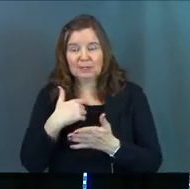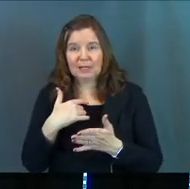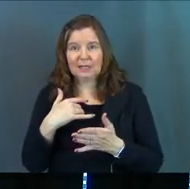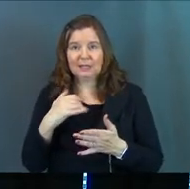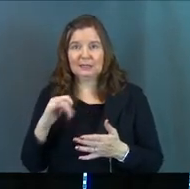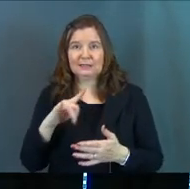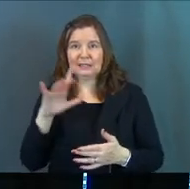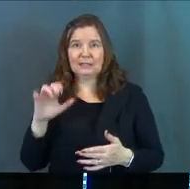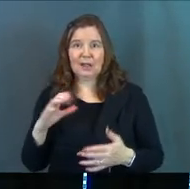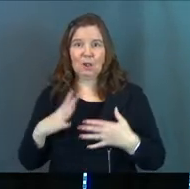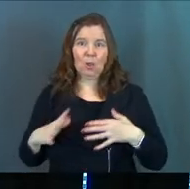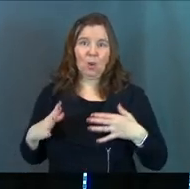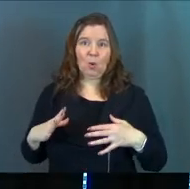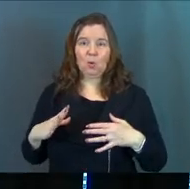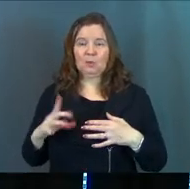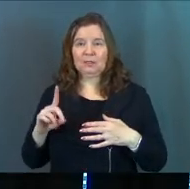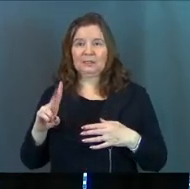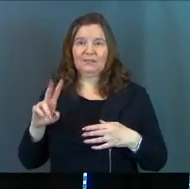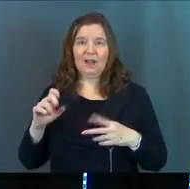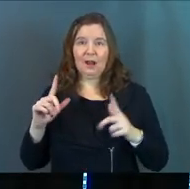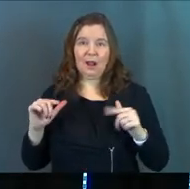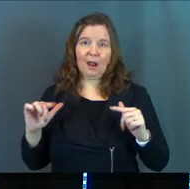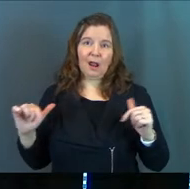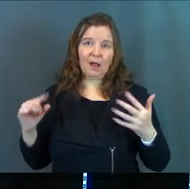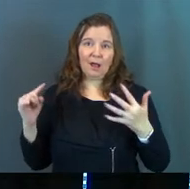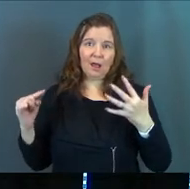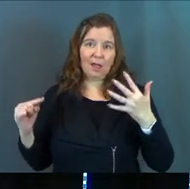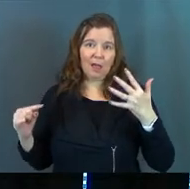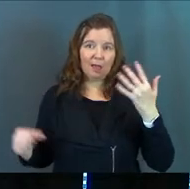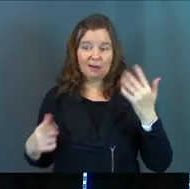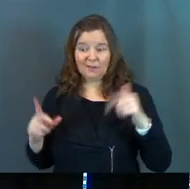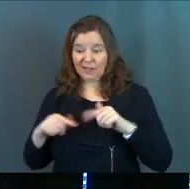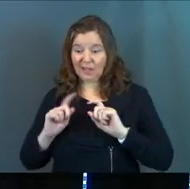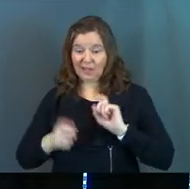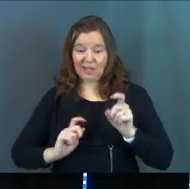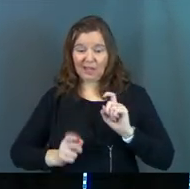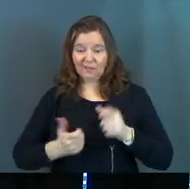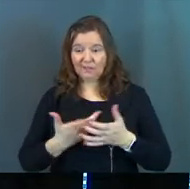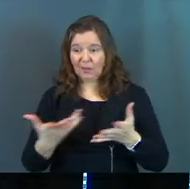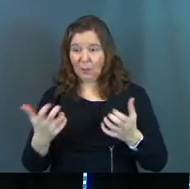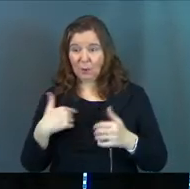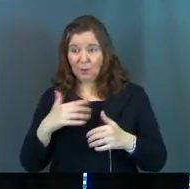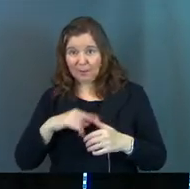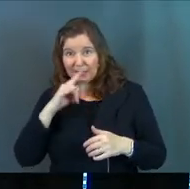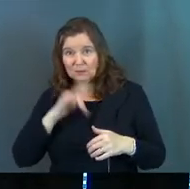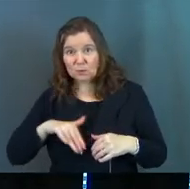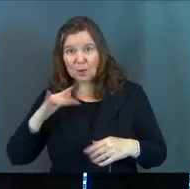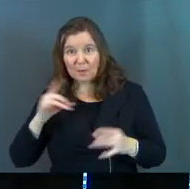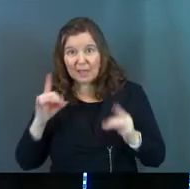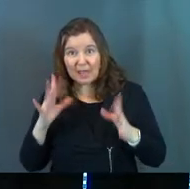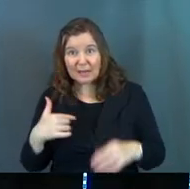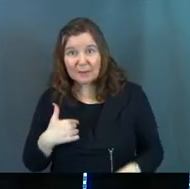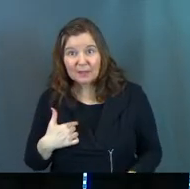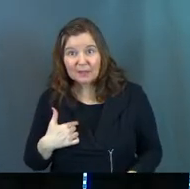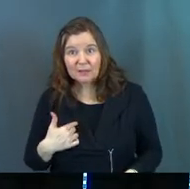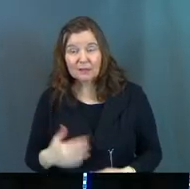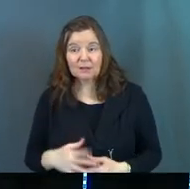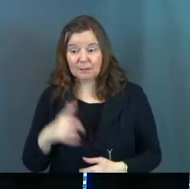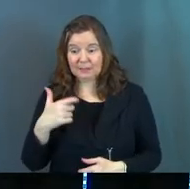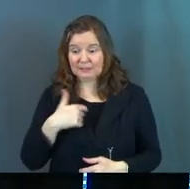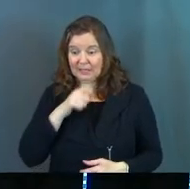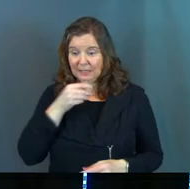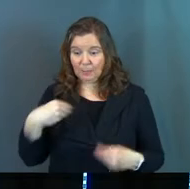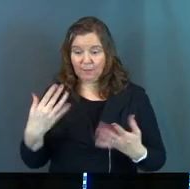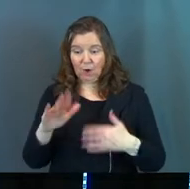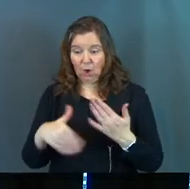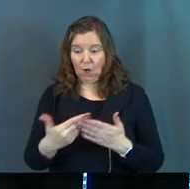and the stylistic clothes and the devices and all the things that they want? And if I can't give them all the things that they want, will my kids grow up hating me? Because